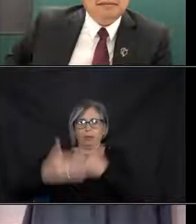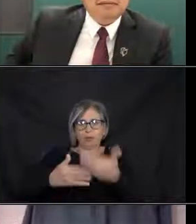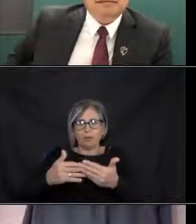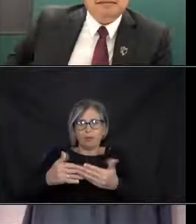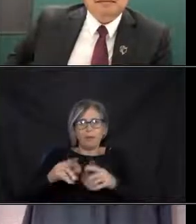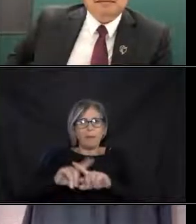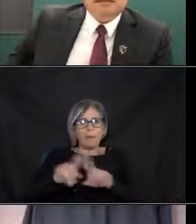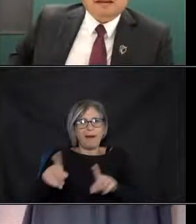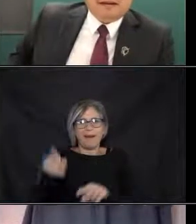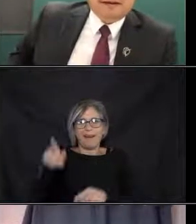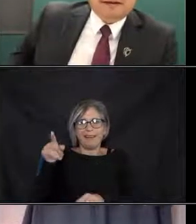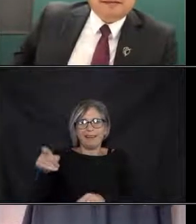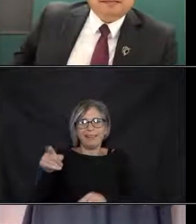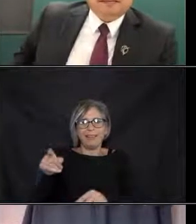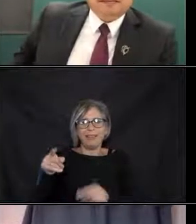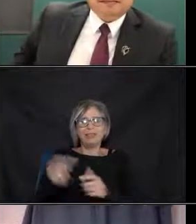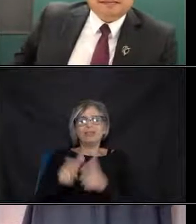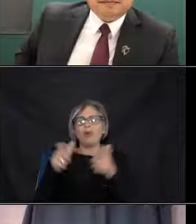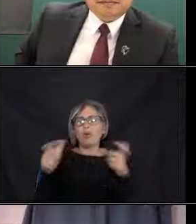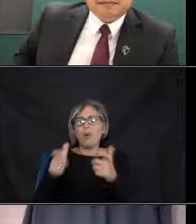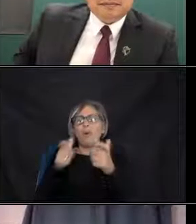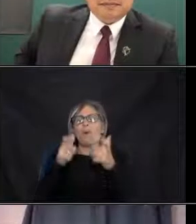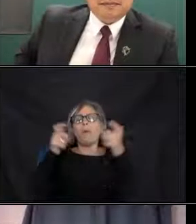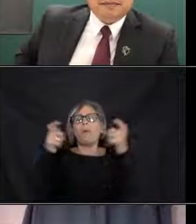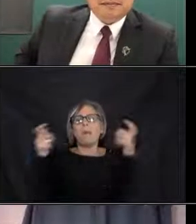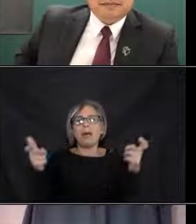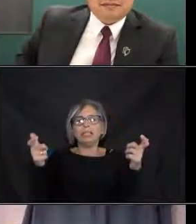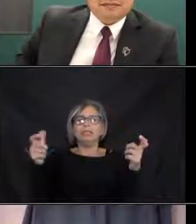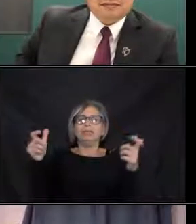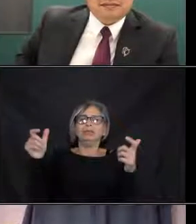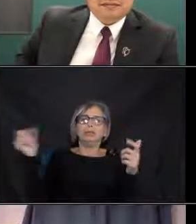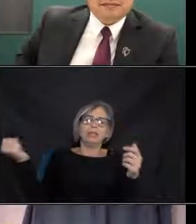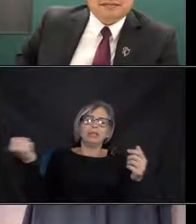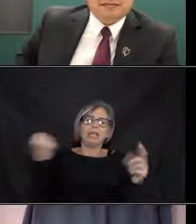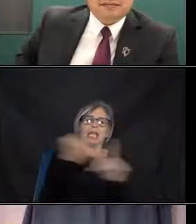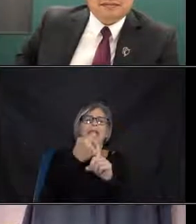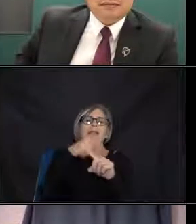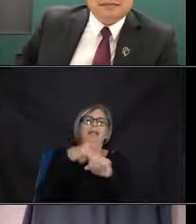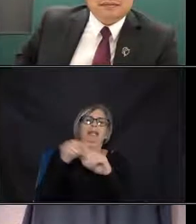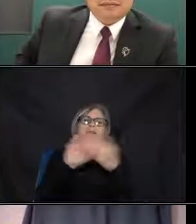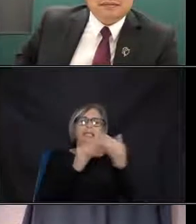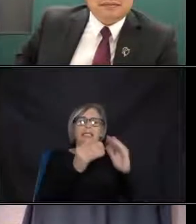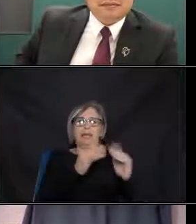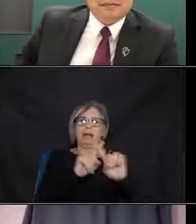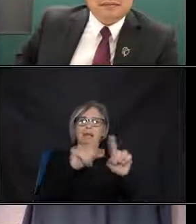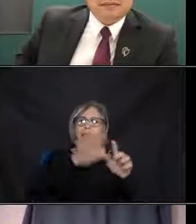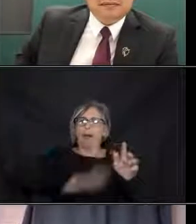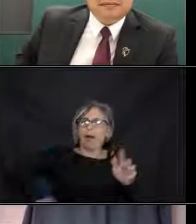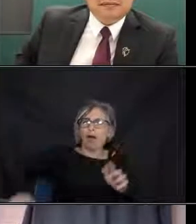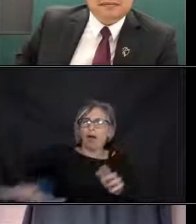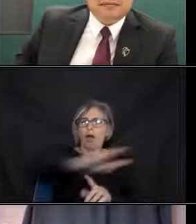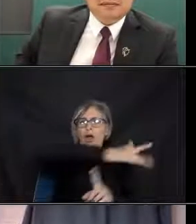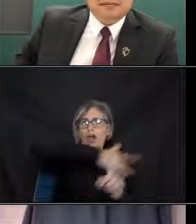for the amount of things that were thrown at us as a city. Yet all the way around, you